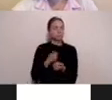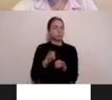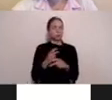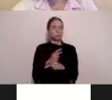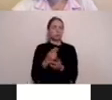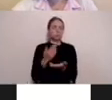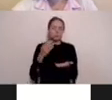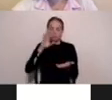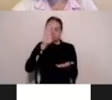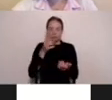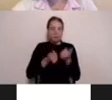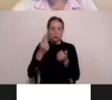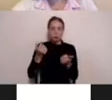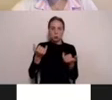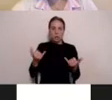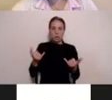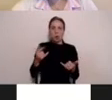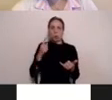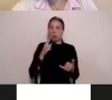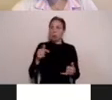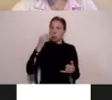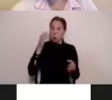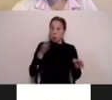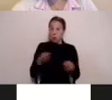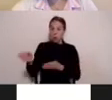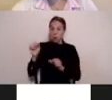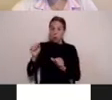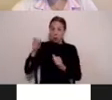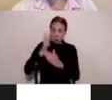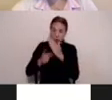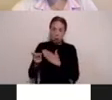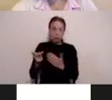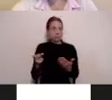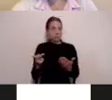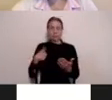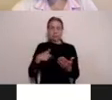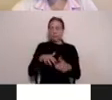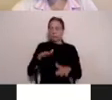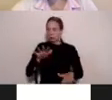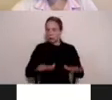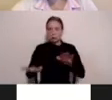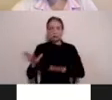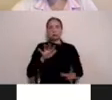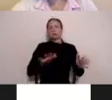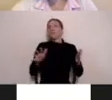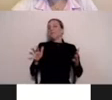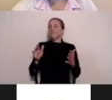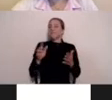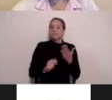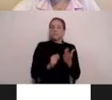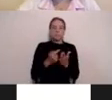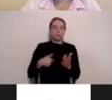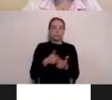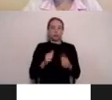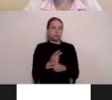just in such uncertain times. I think we're struggling to predict the best way to manage. So thank you so much for the invitation to present and